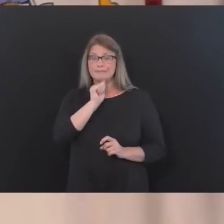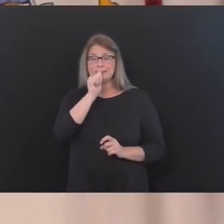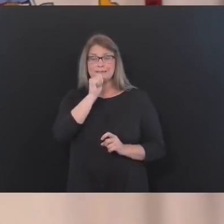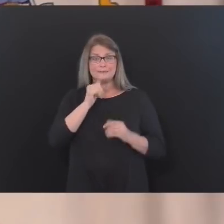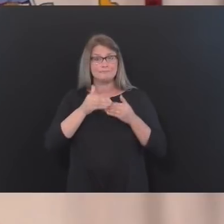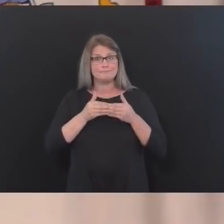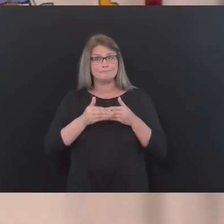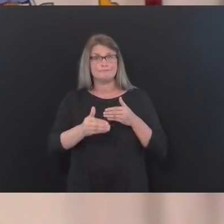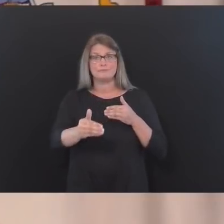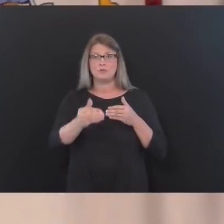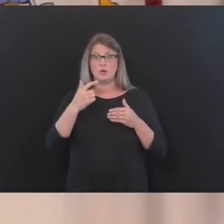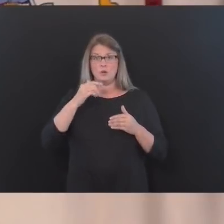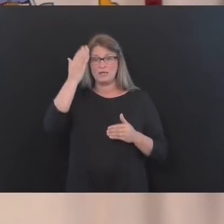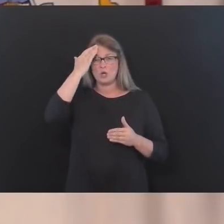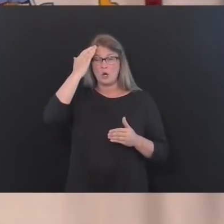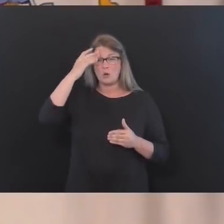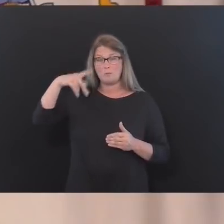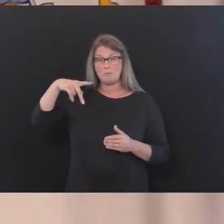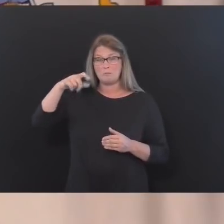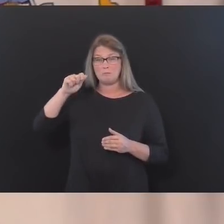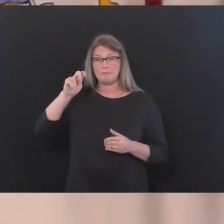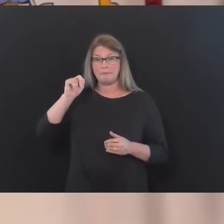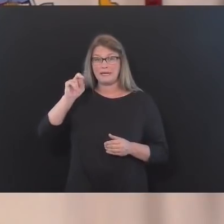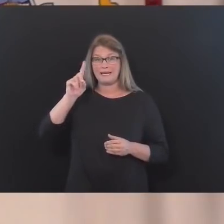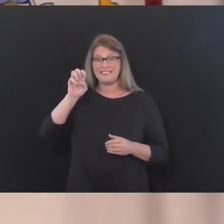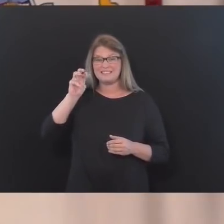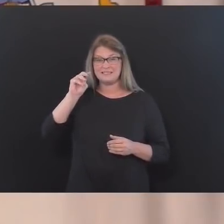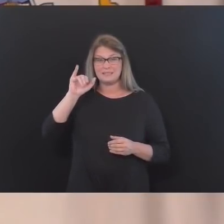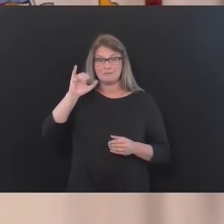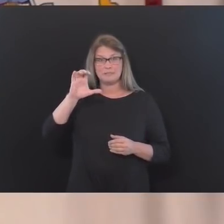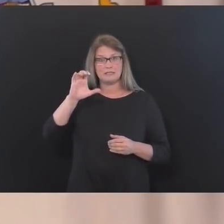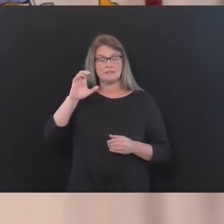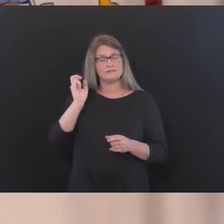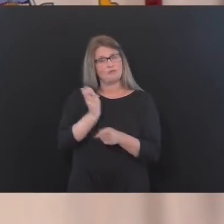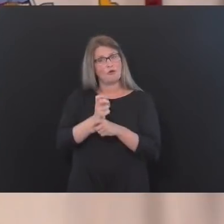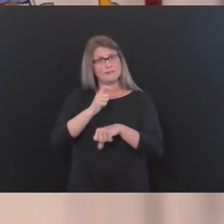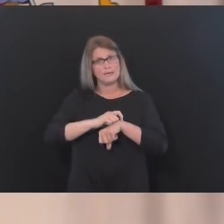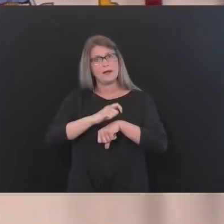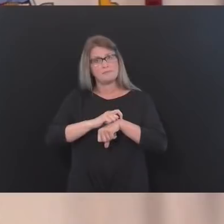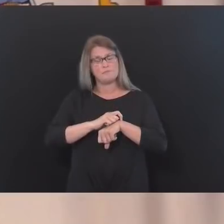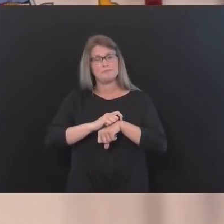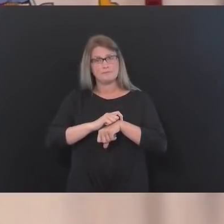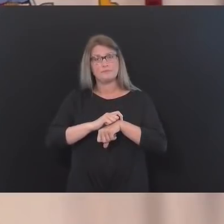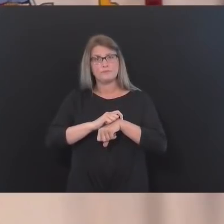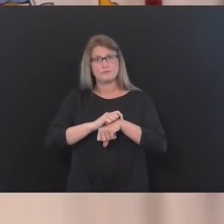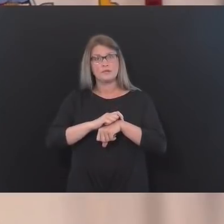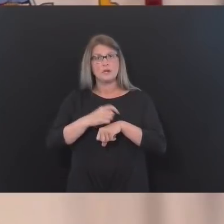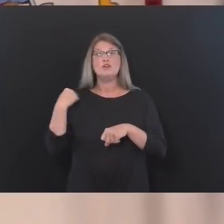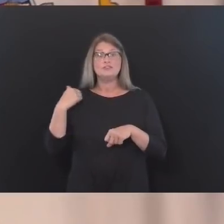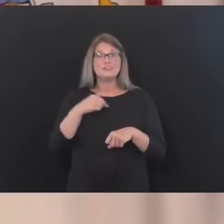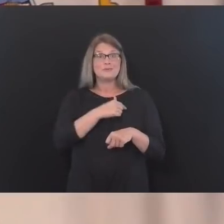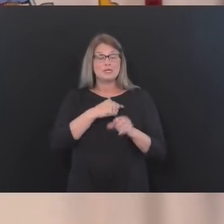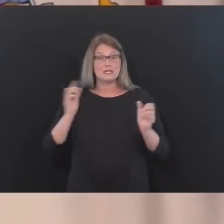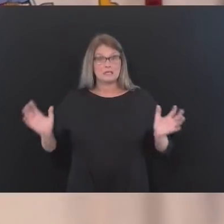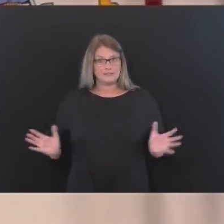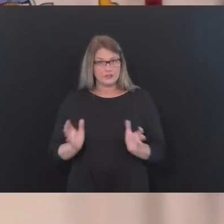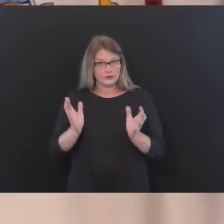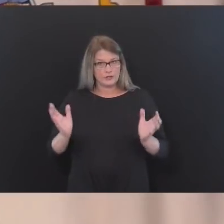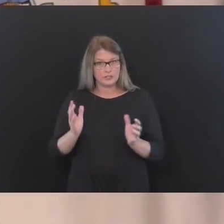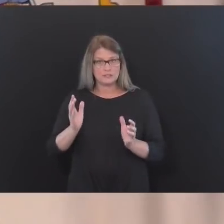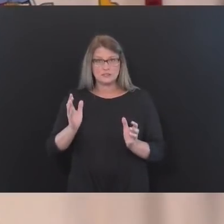this pandemic is really rough stuff, and that's why we urge all of you in every way